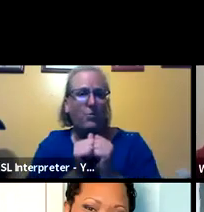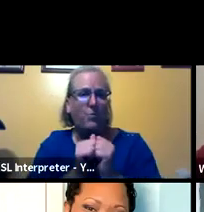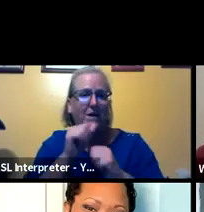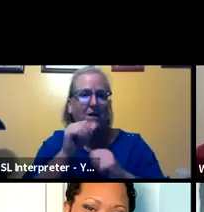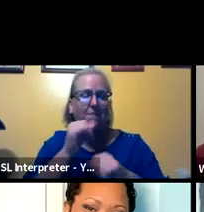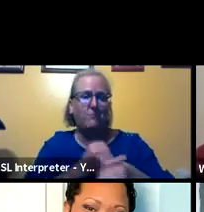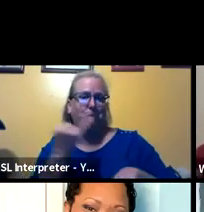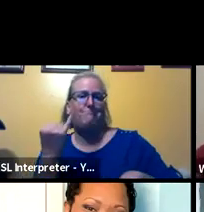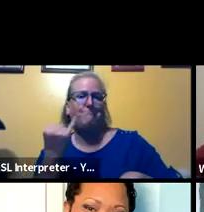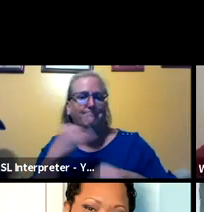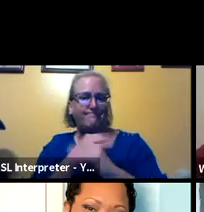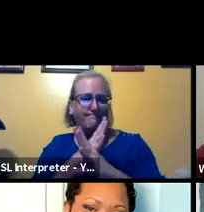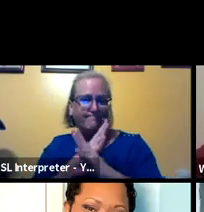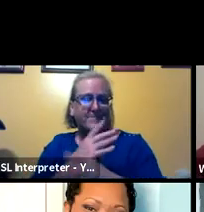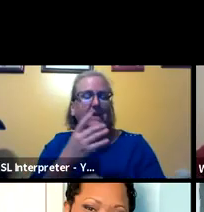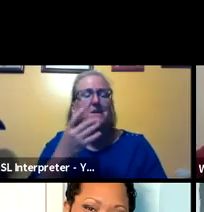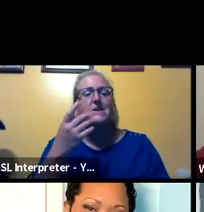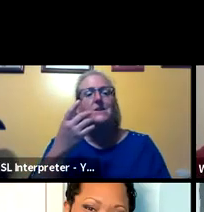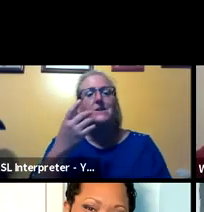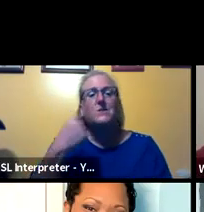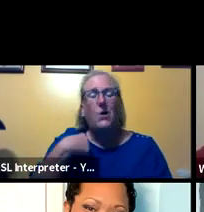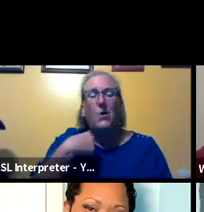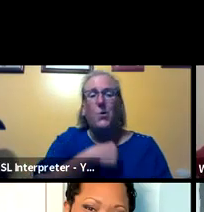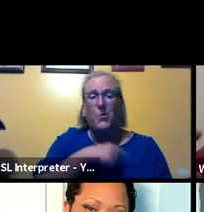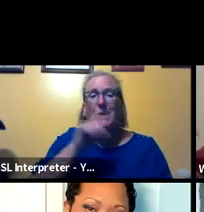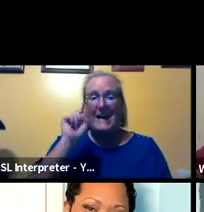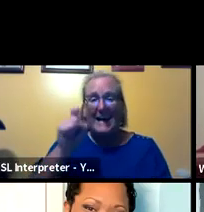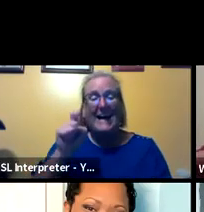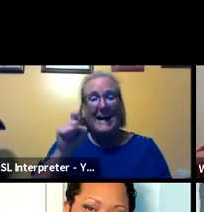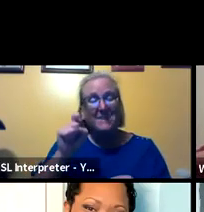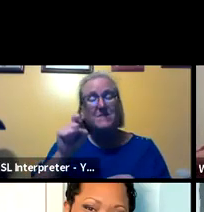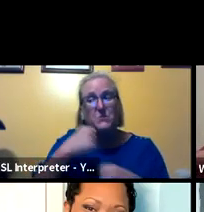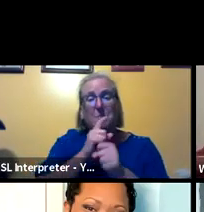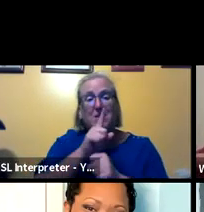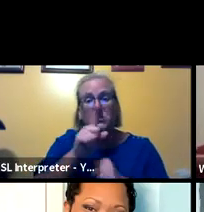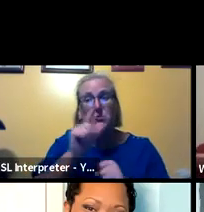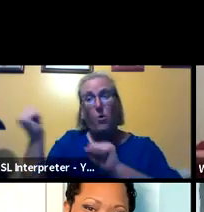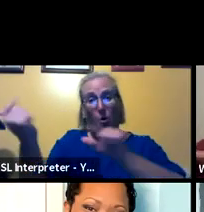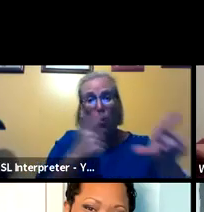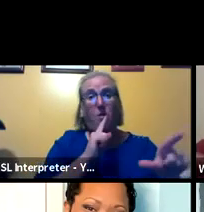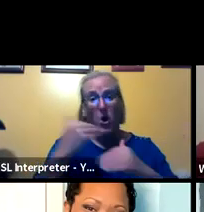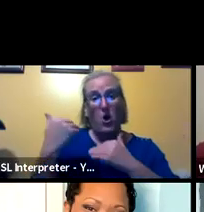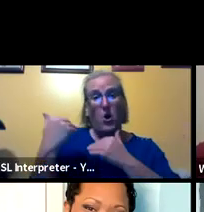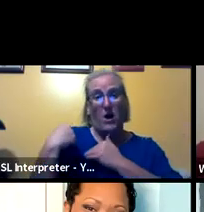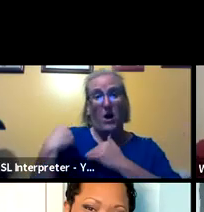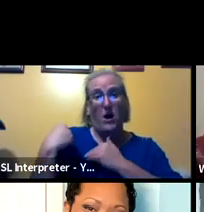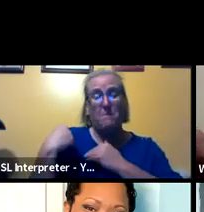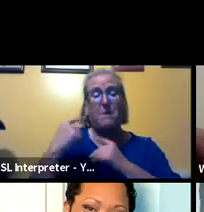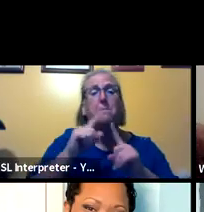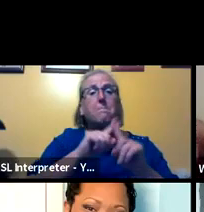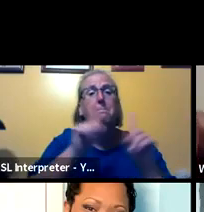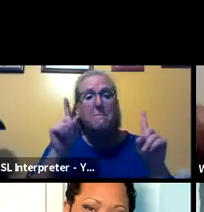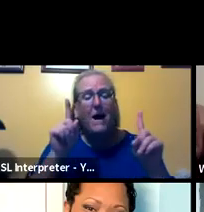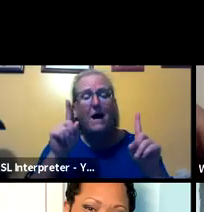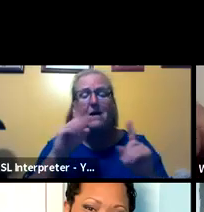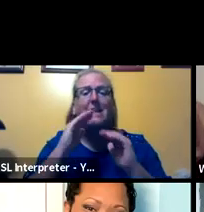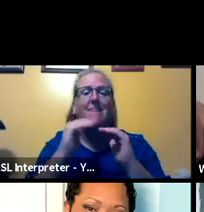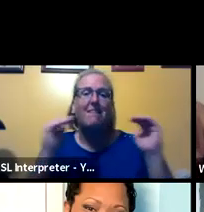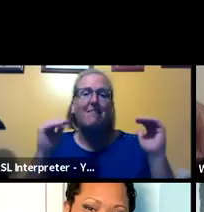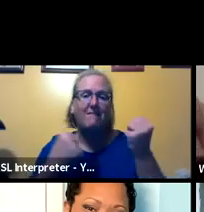that this time around, we are going to have to raise the level of accountability, but then also the level of supports will meet that as well.